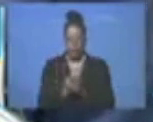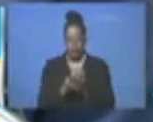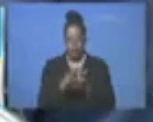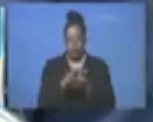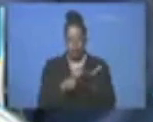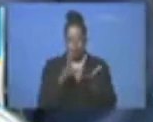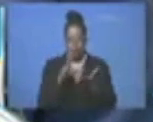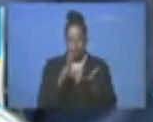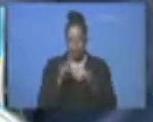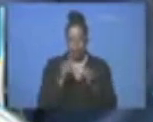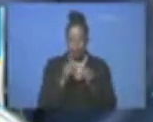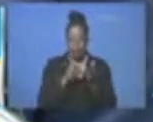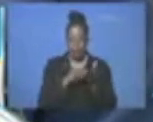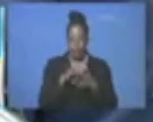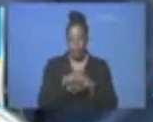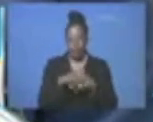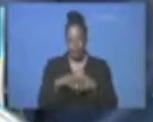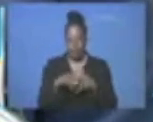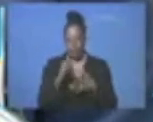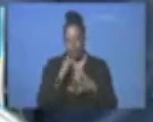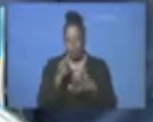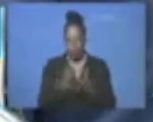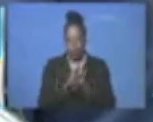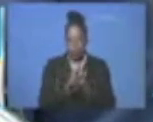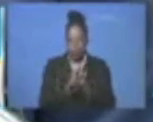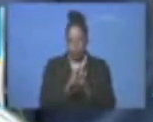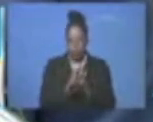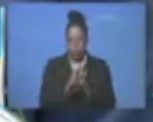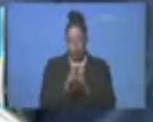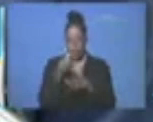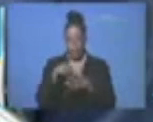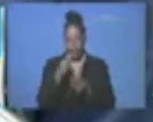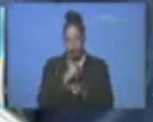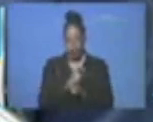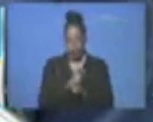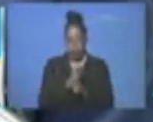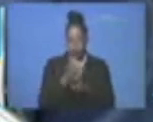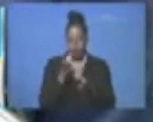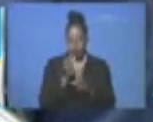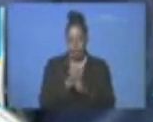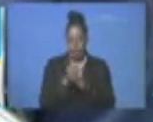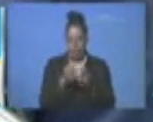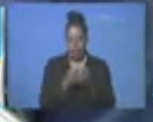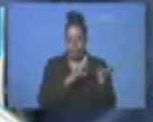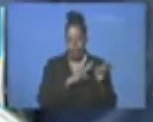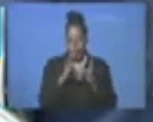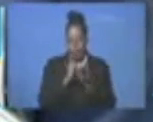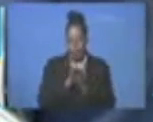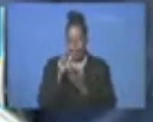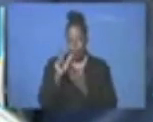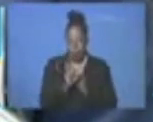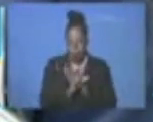but we wouldn't get in full depth of that type of work right now. Just to have it prepared for April, that will cost us maybe close